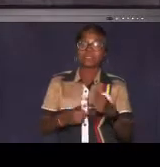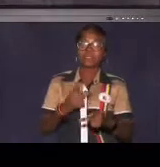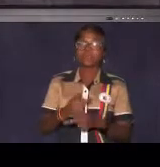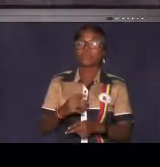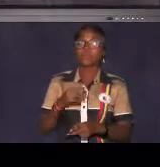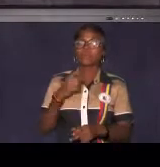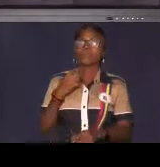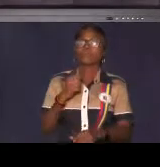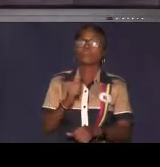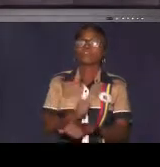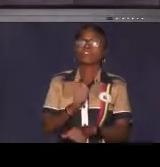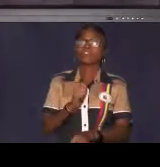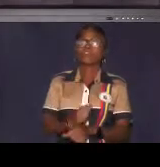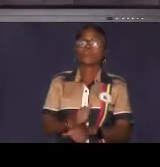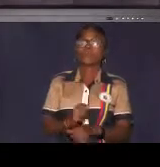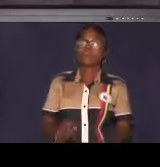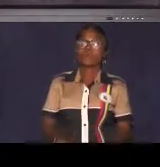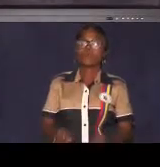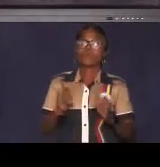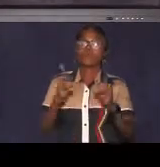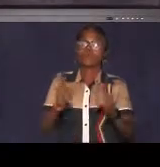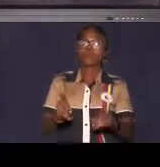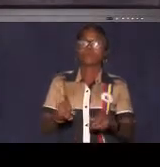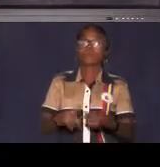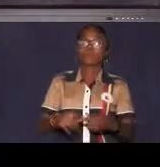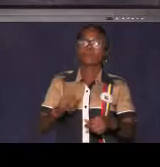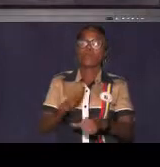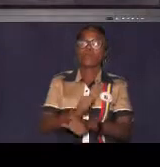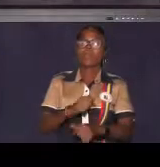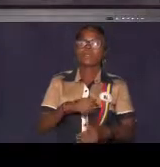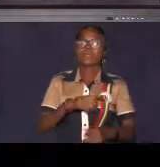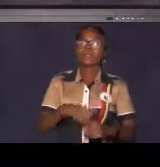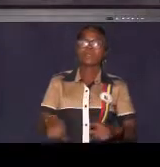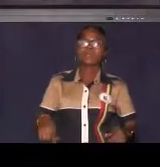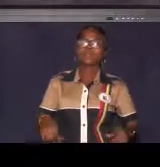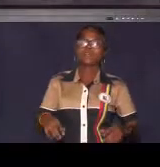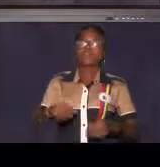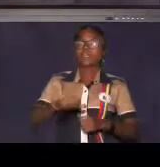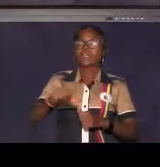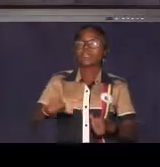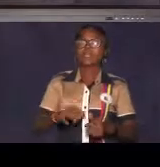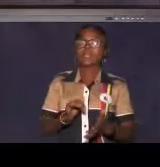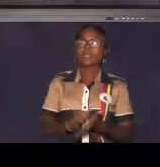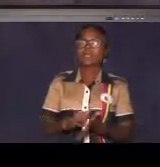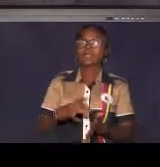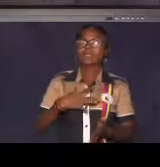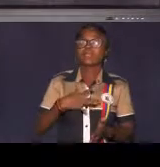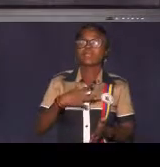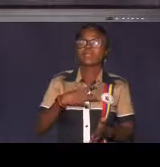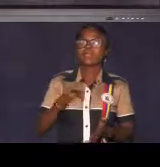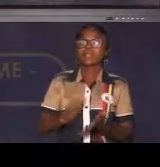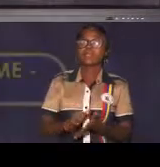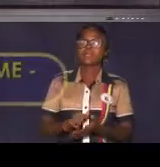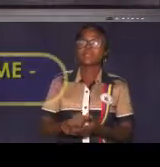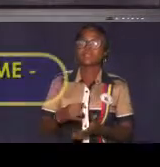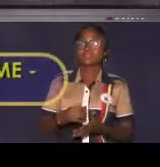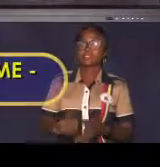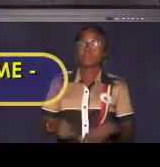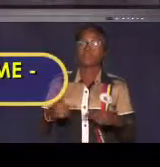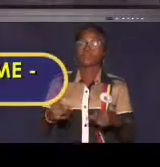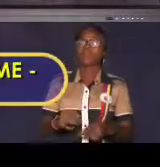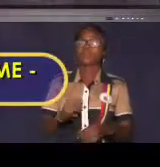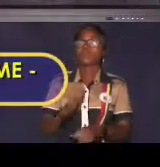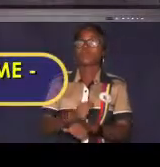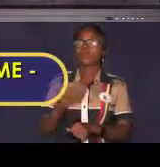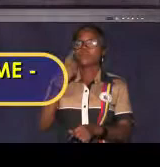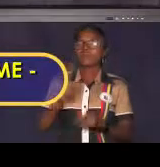kind of job opportunity for people to work in different areas like that. So it provides job